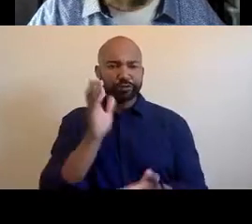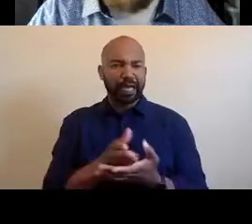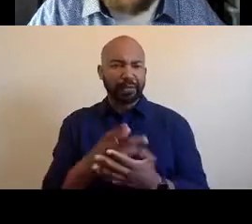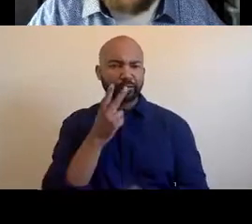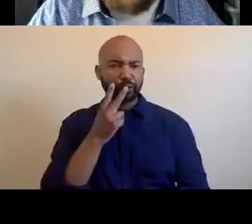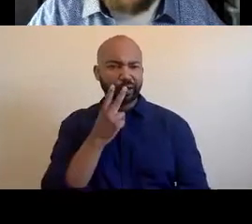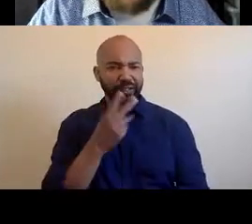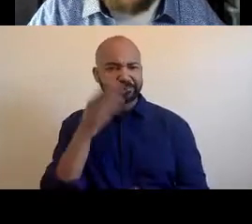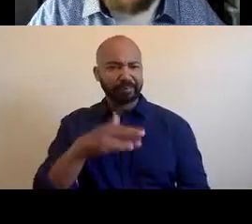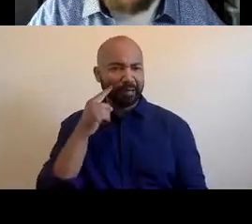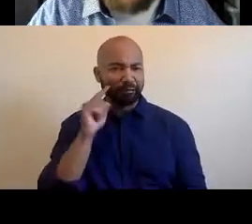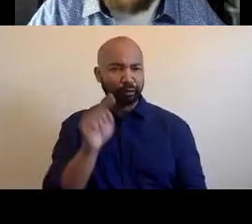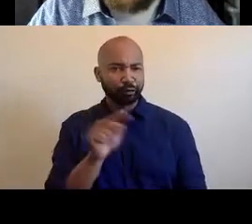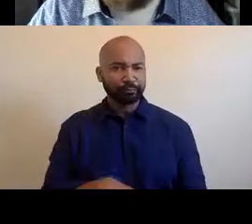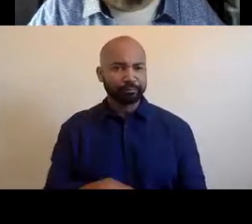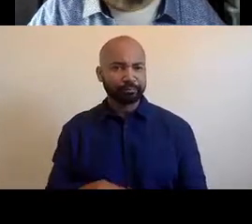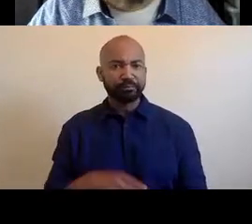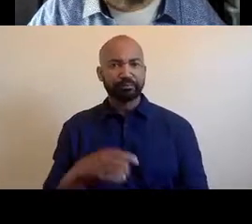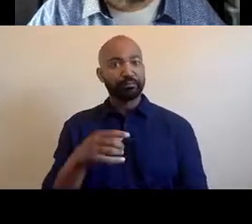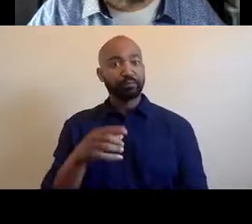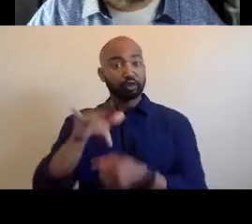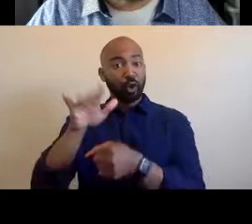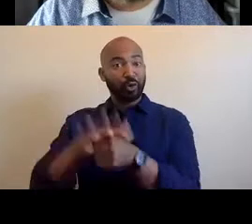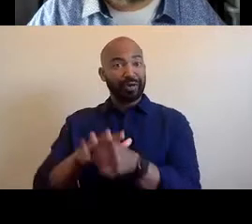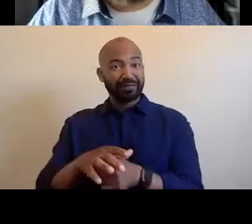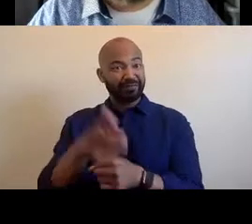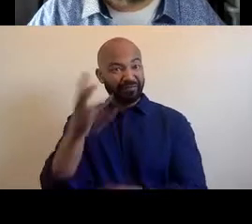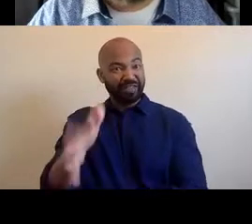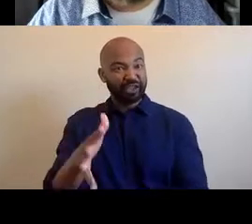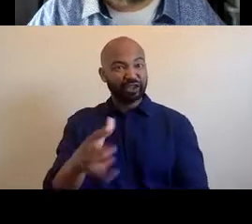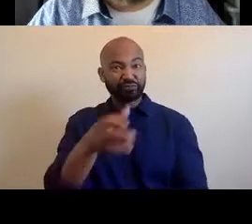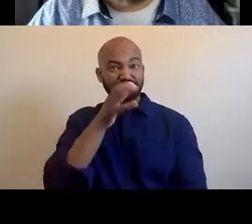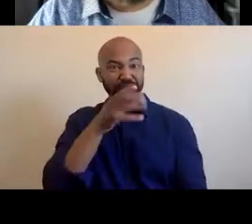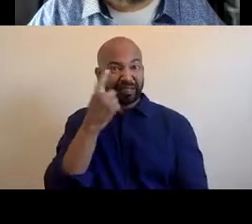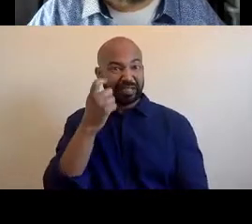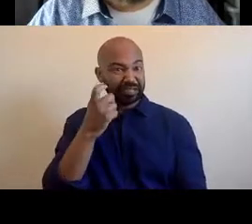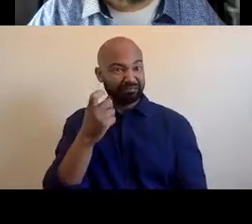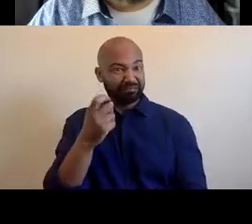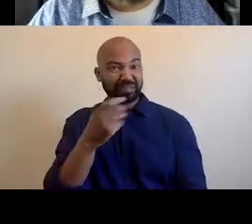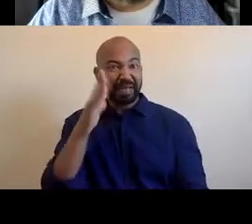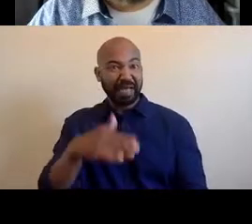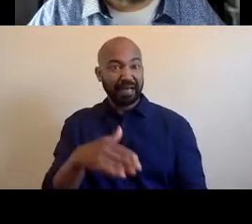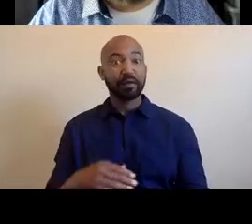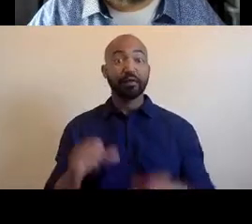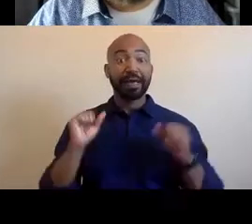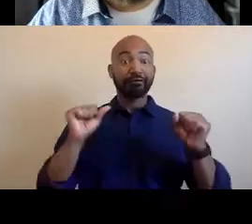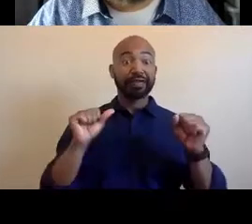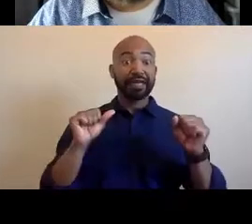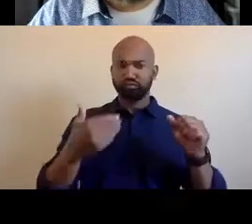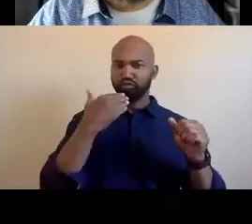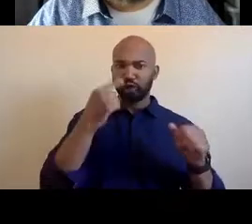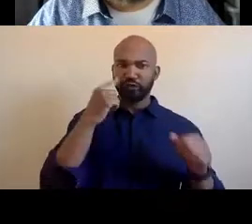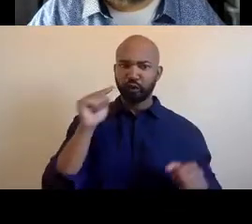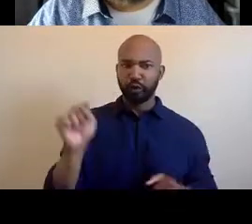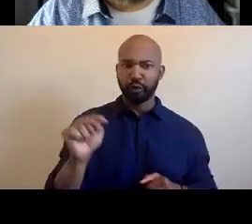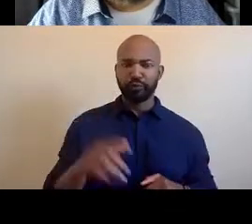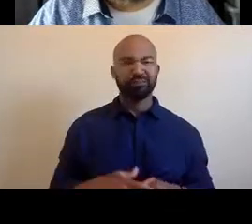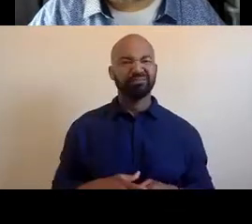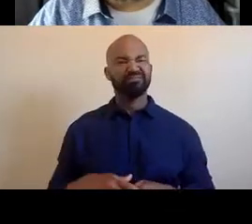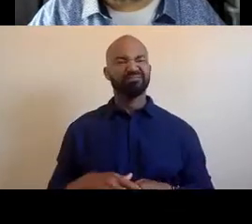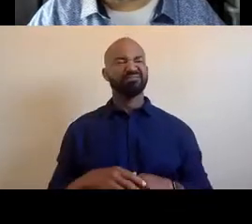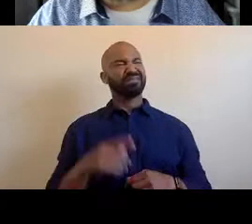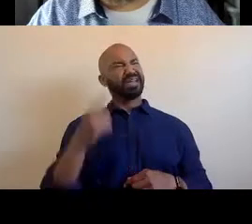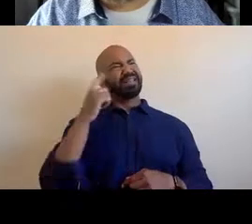you, and you need to stop drinking soda because it's bad for you, or you have to exercise because it's good for you. And I always ask, what does that